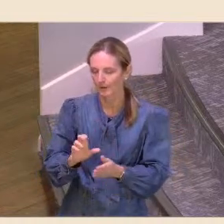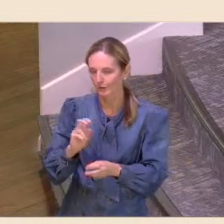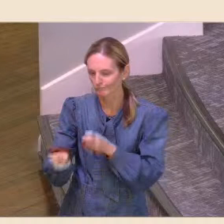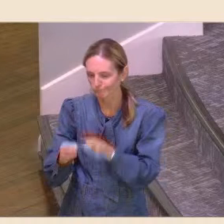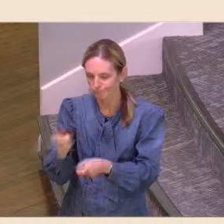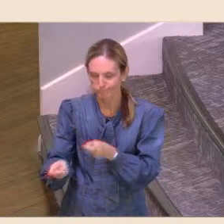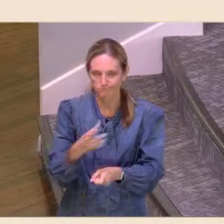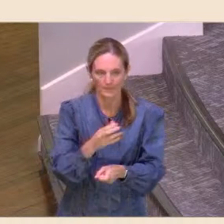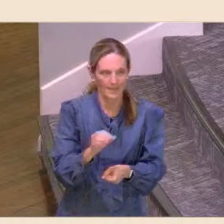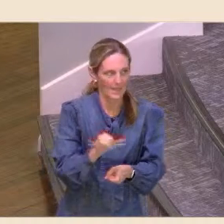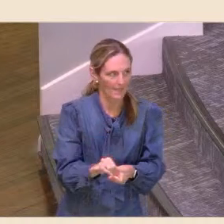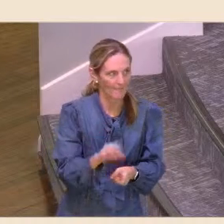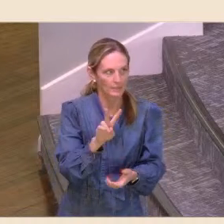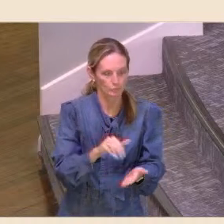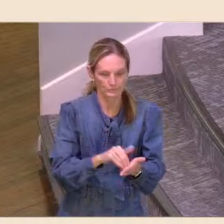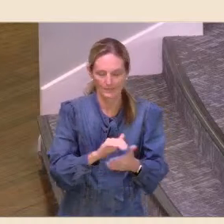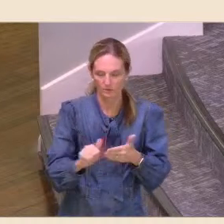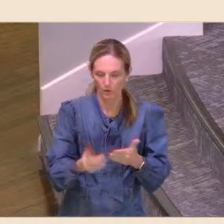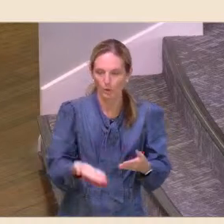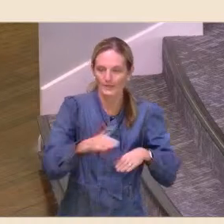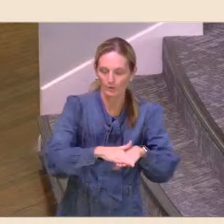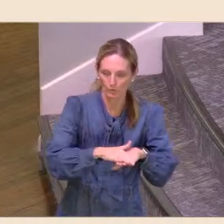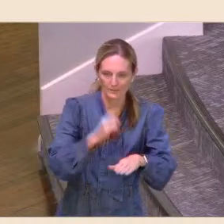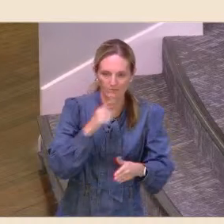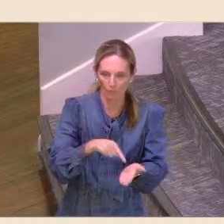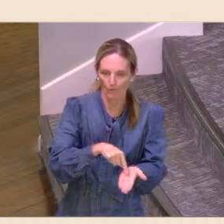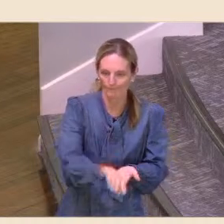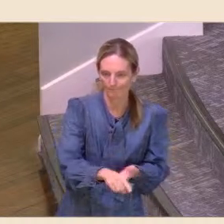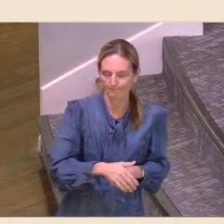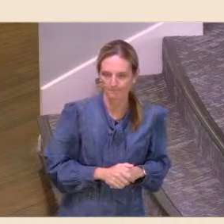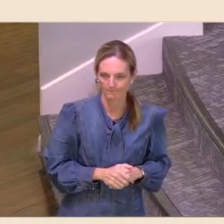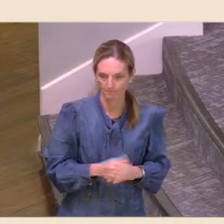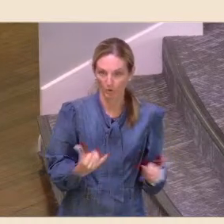$2,000 increase for earned positions.